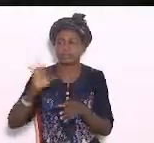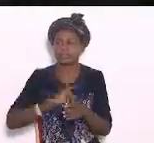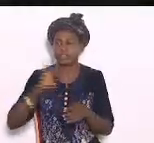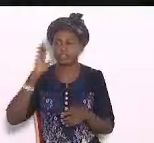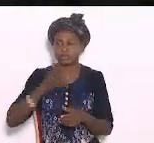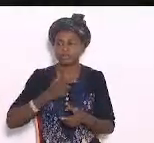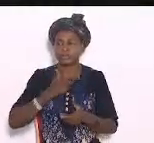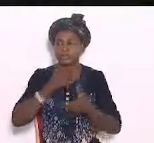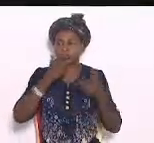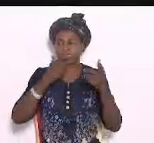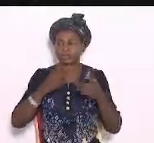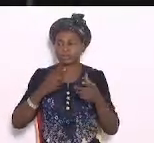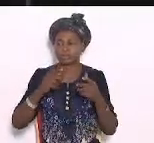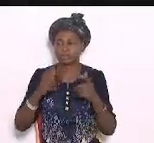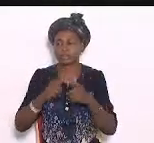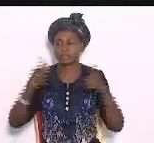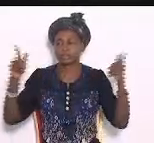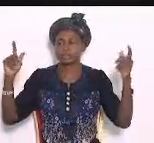tu